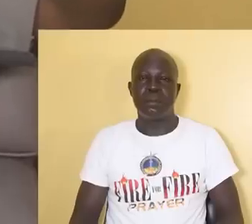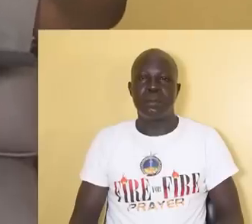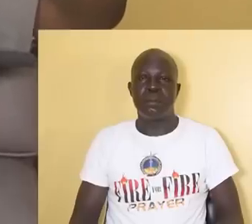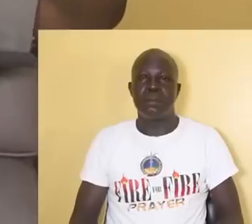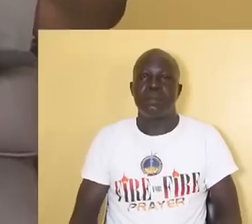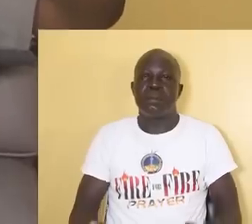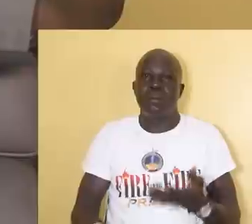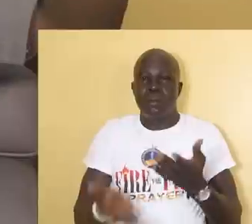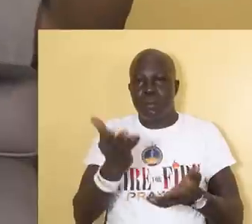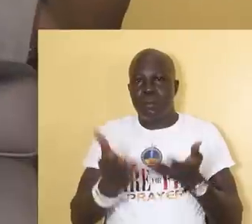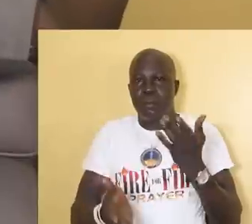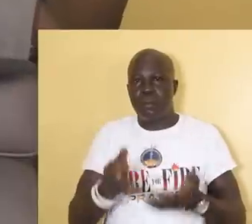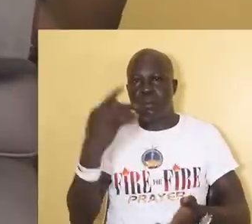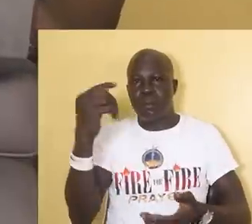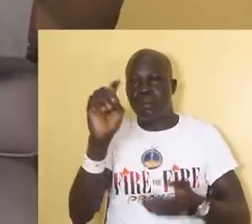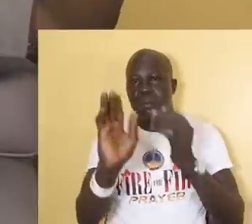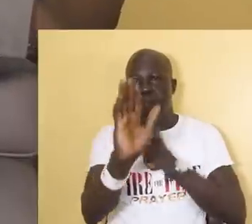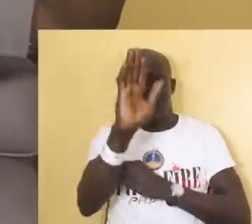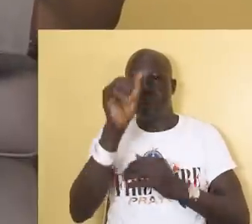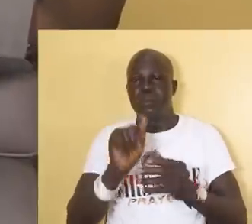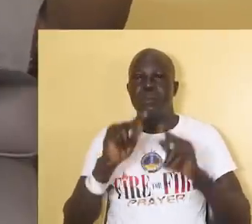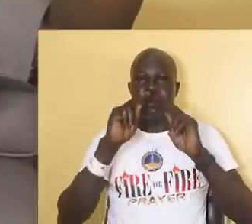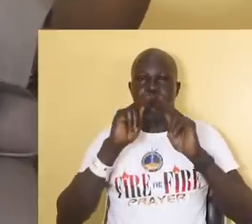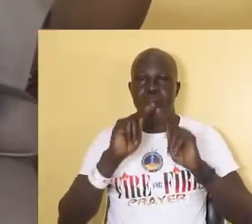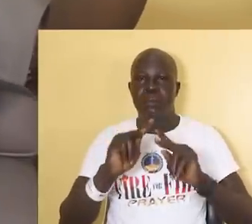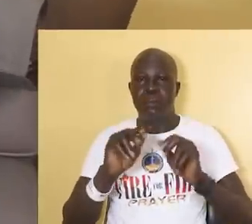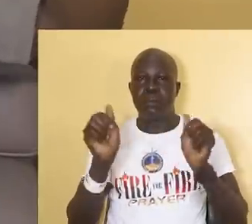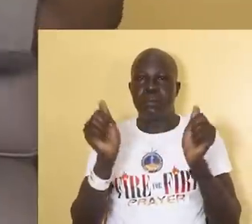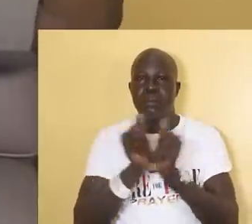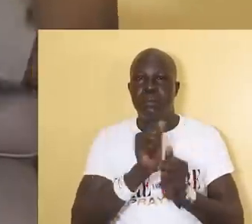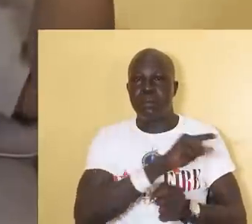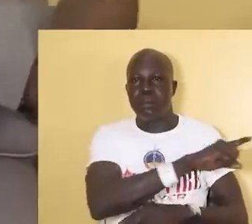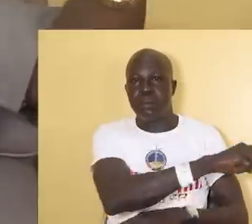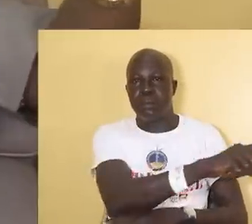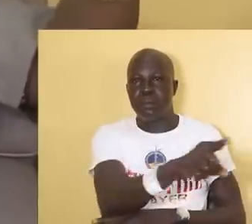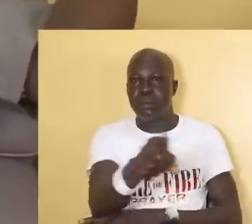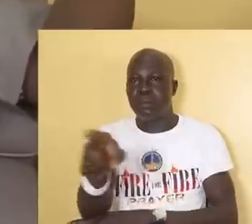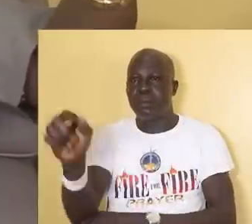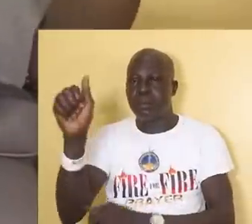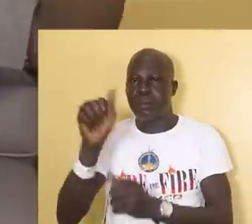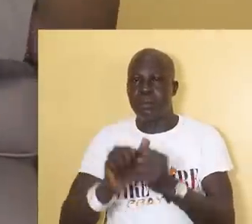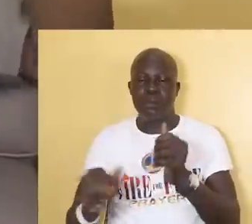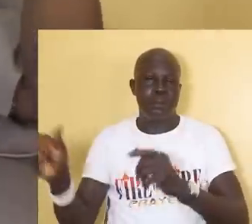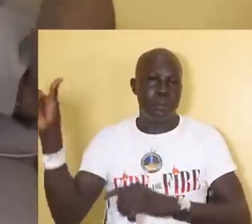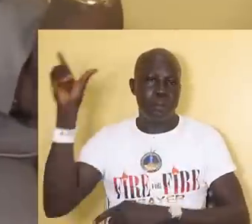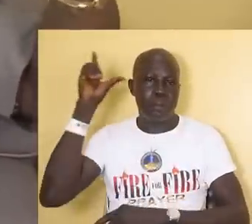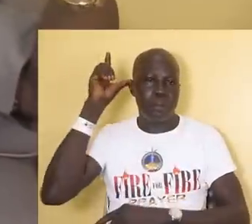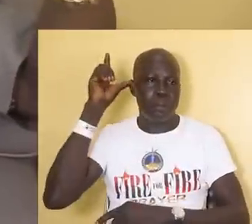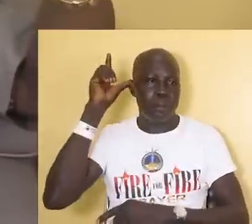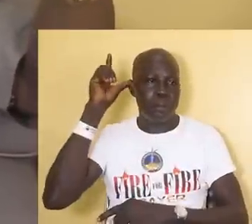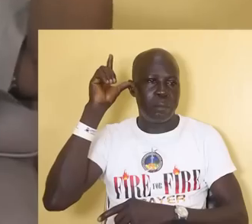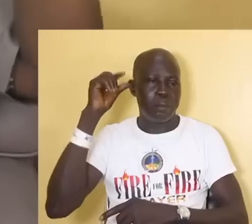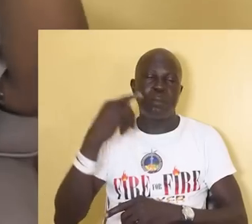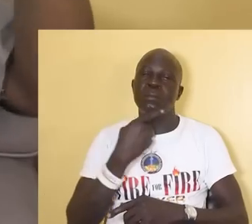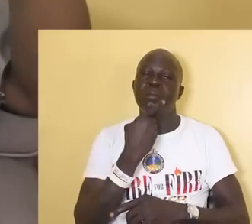ki olorun alaafia may god of peace so wa pelu gbogbo eniyan be with everyone to gbo hun mi that is